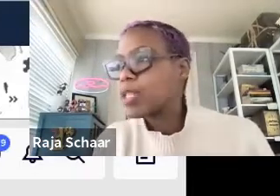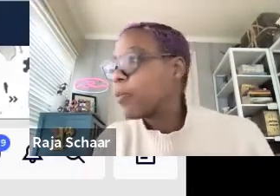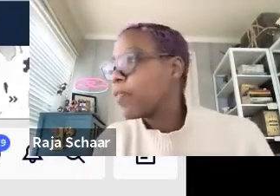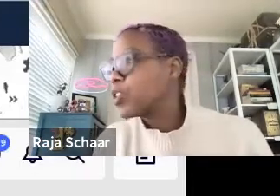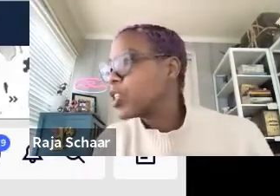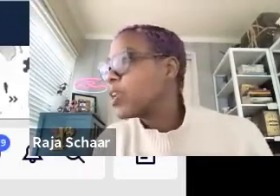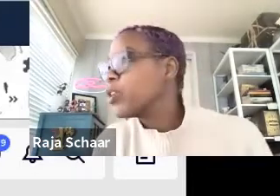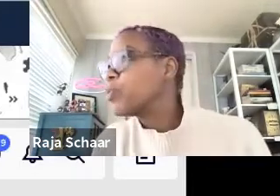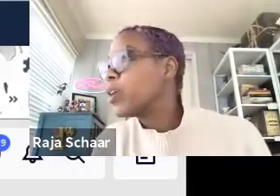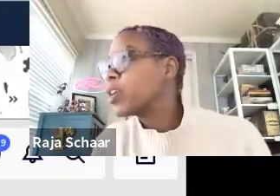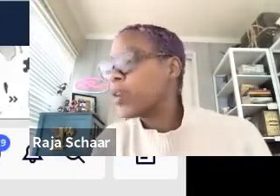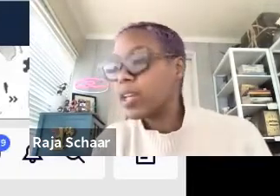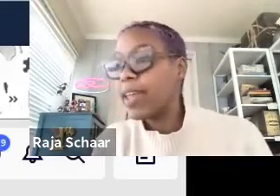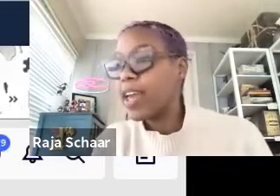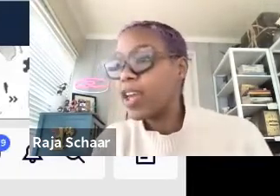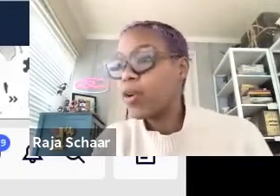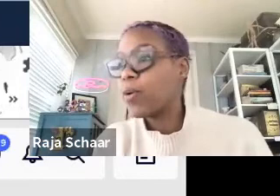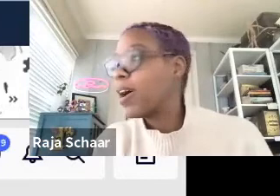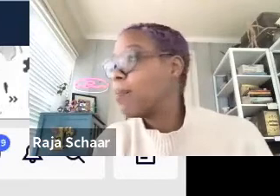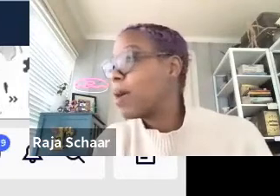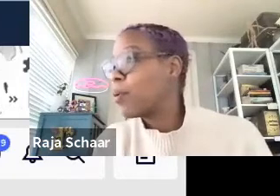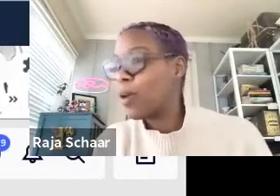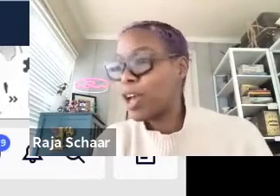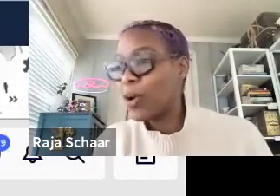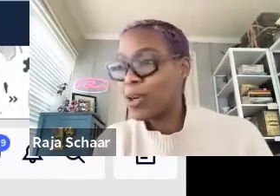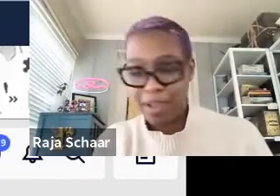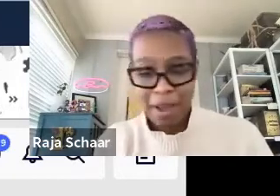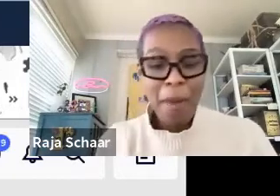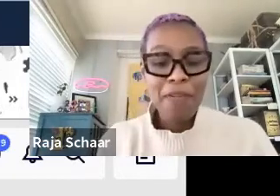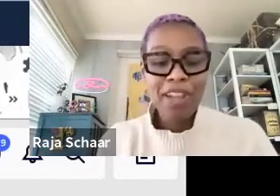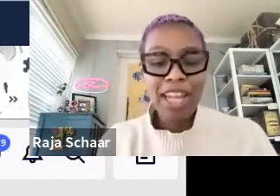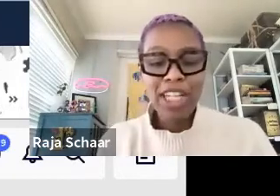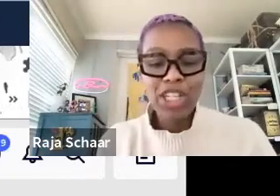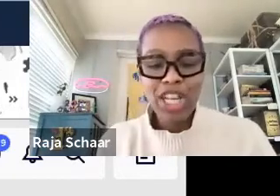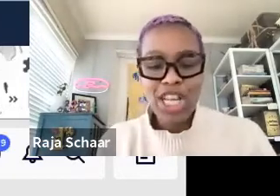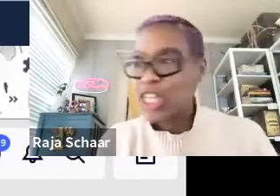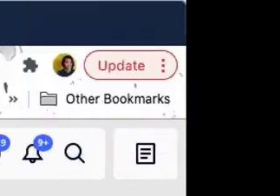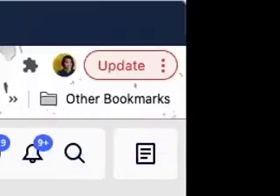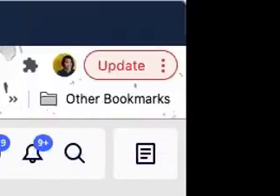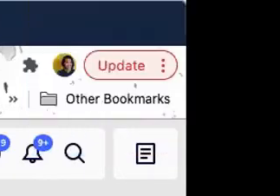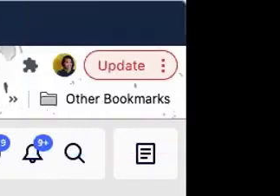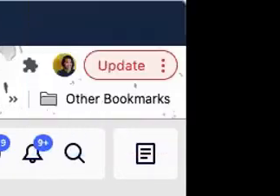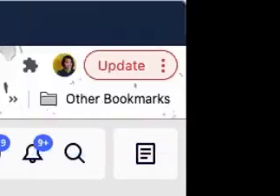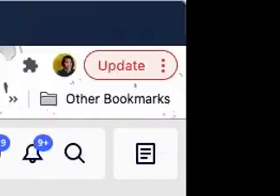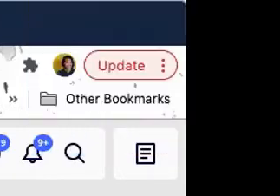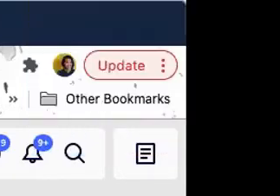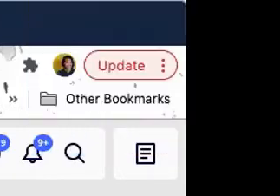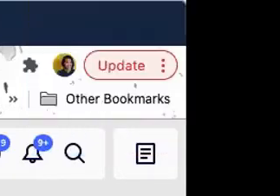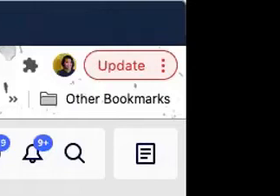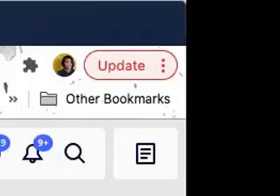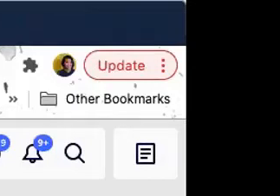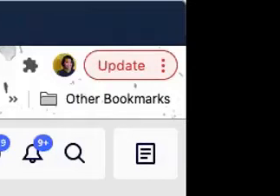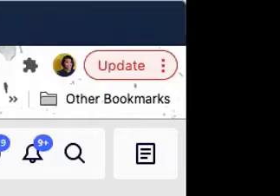Okay, thanks for privileges, but you spelled it correctly. Thank you. Look at yours. Privileges. Gender